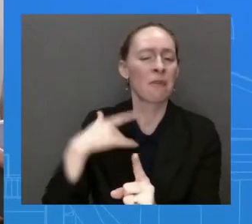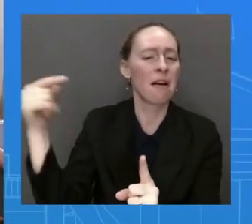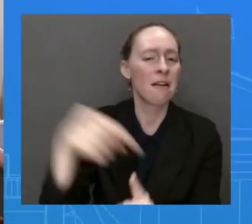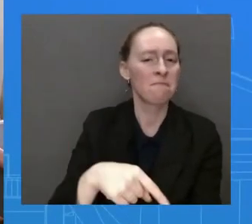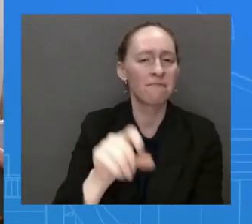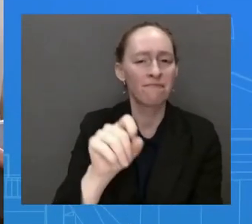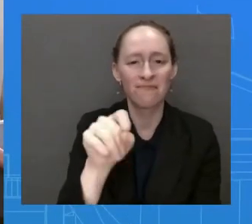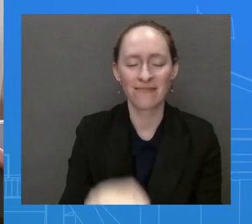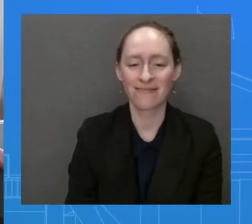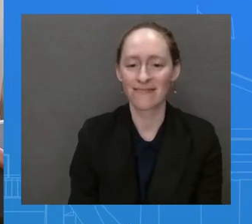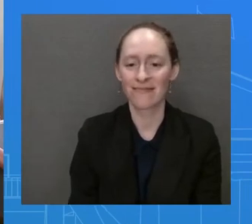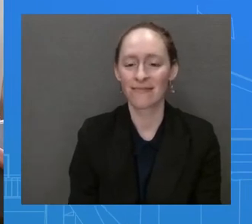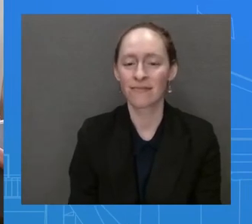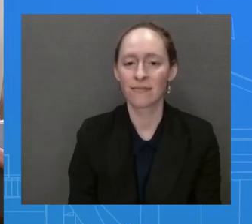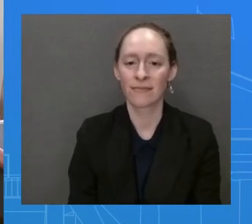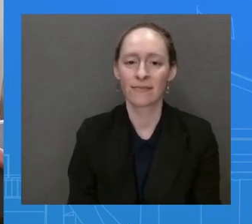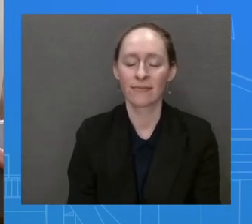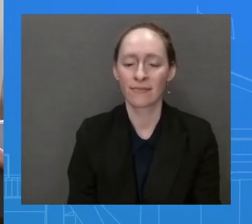the voting rights,